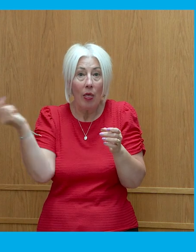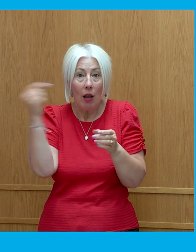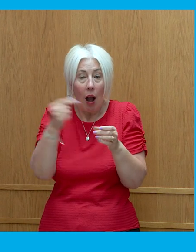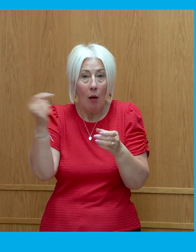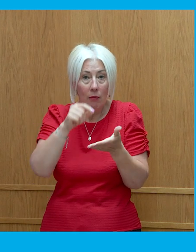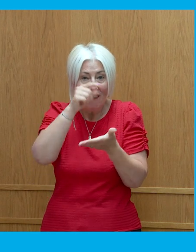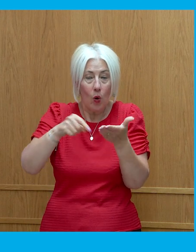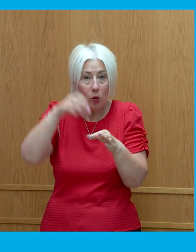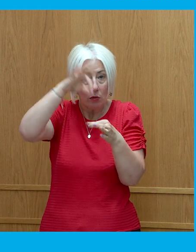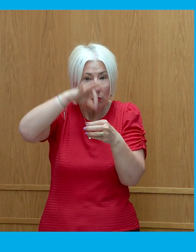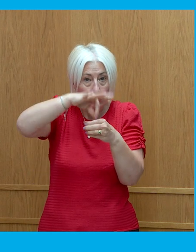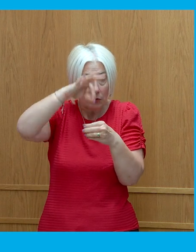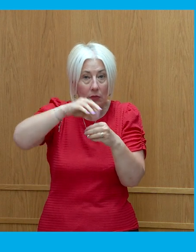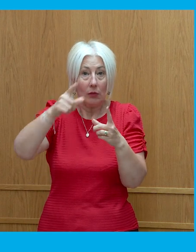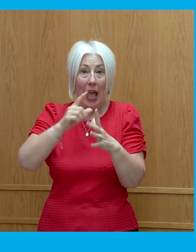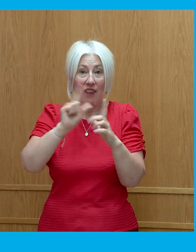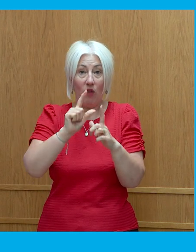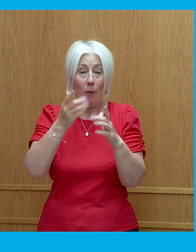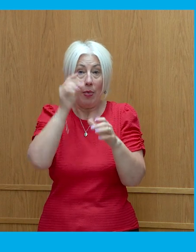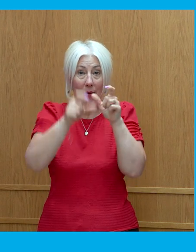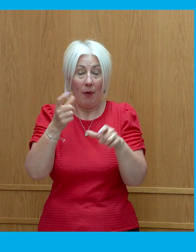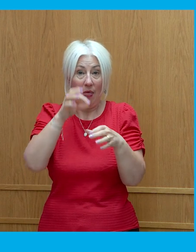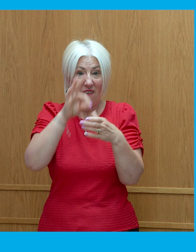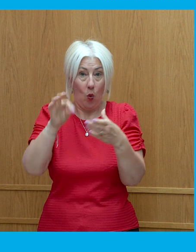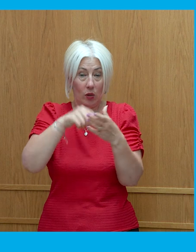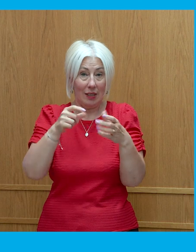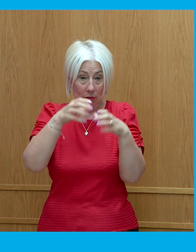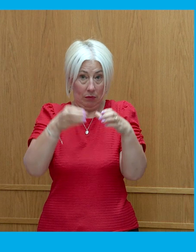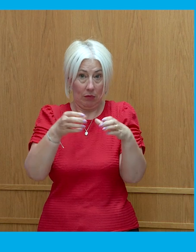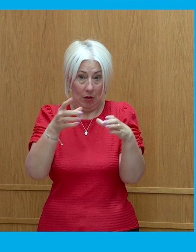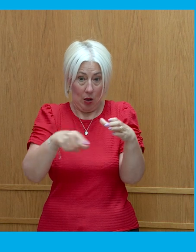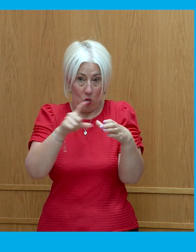the electorate, and then their contribution, their marginal,